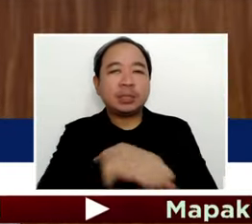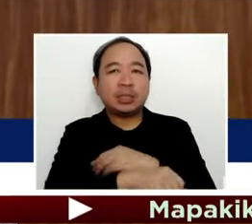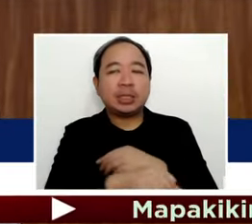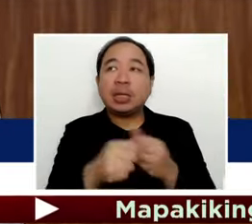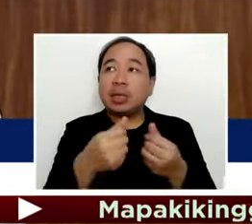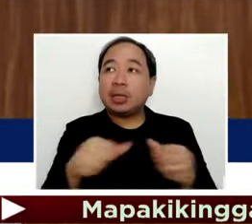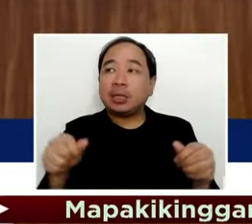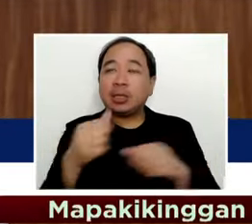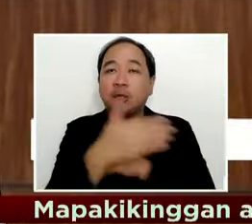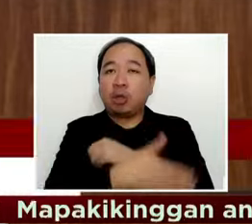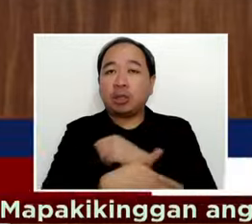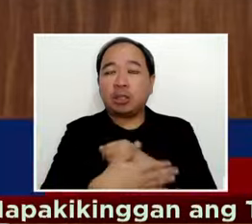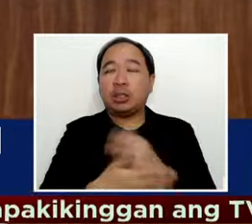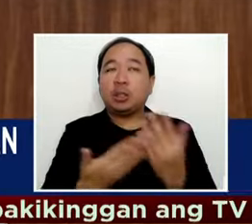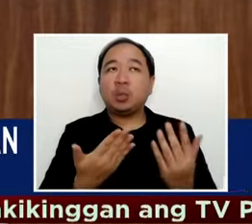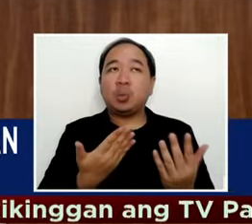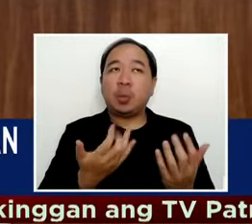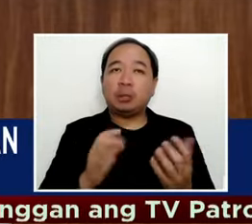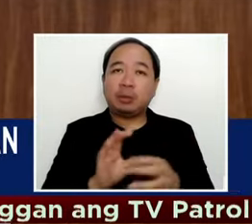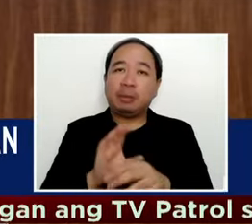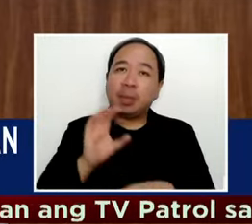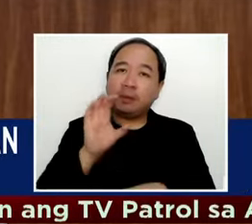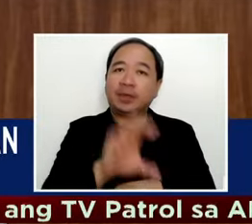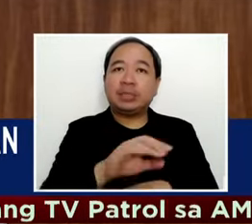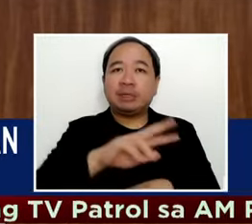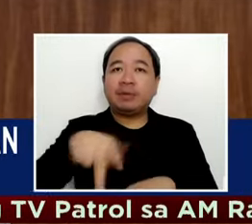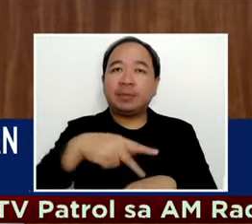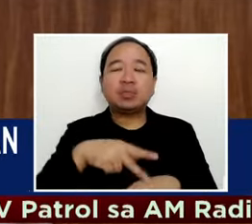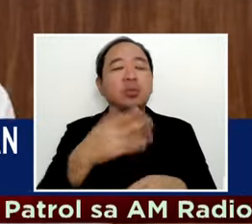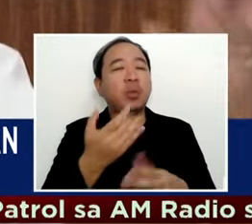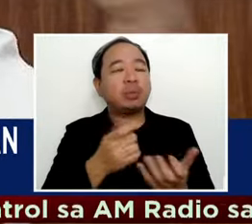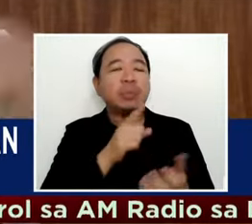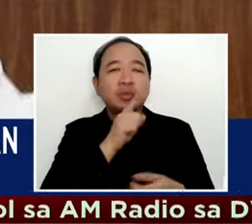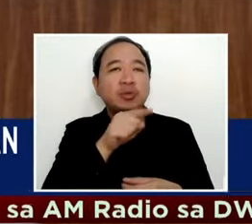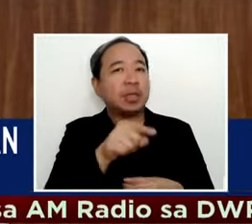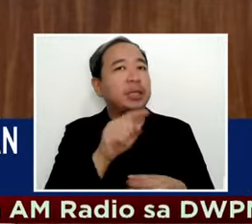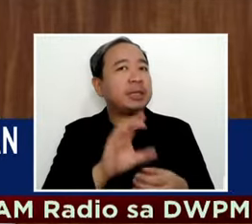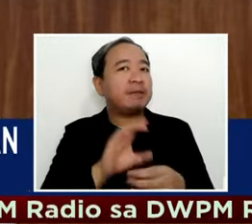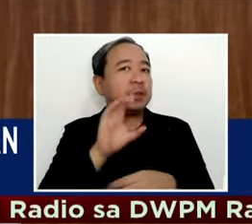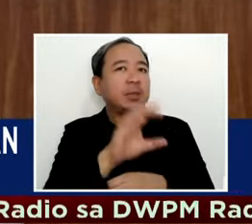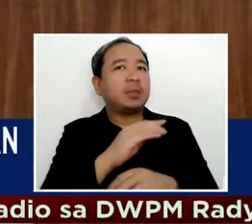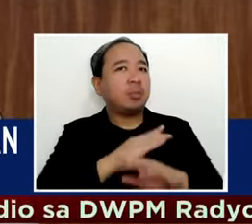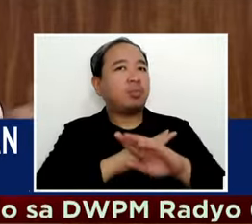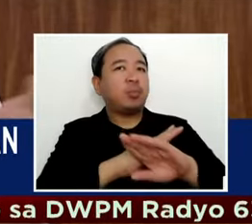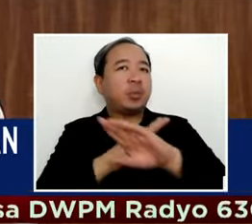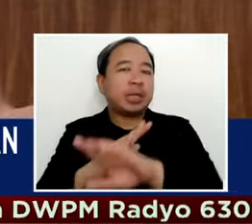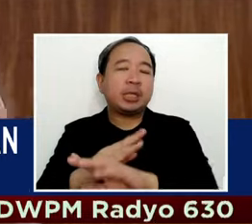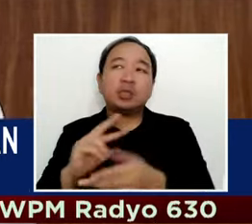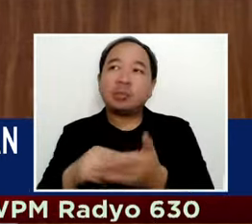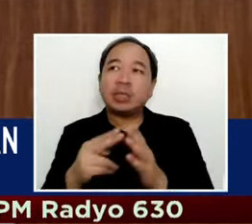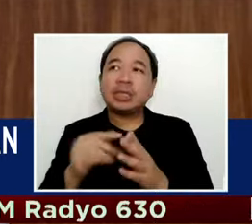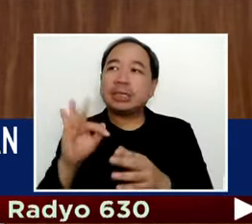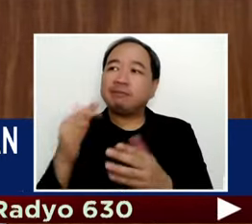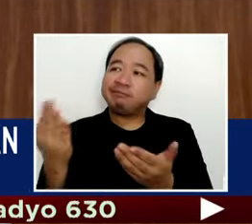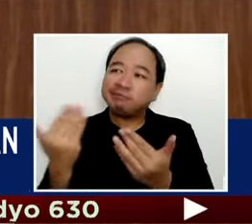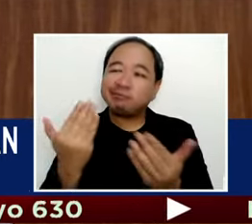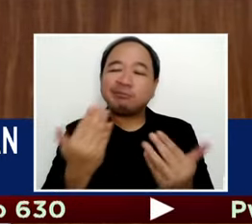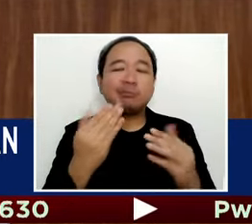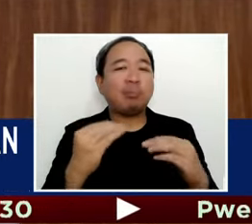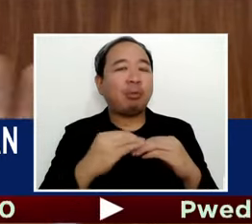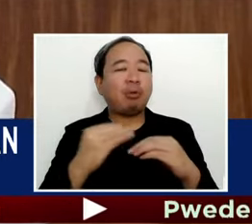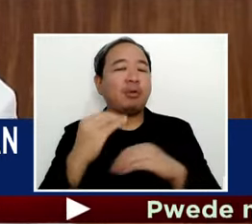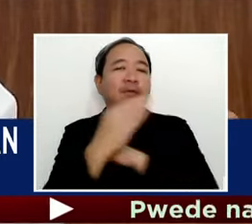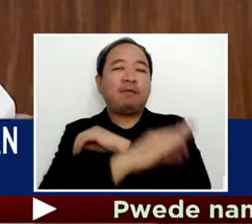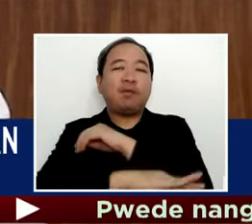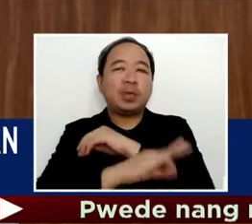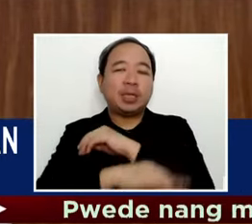also want to make sure that their investments are protected. So with more foreign direct investments, I think this is another clear way